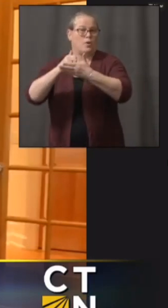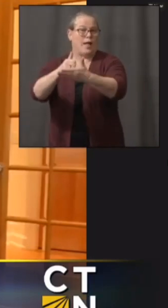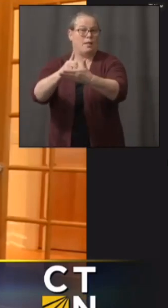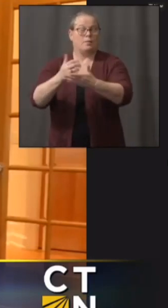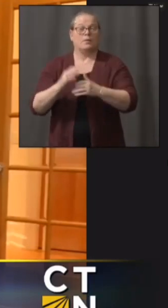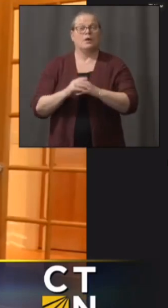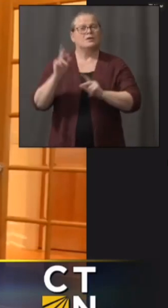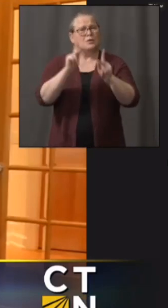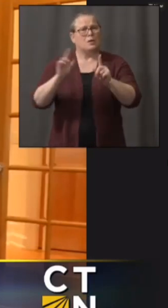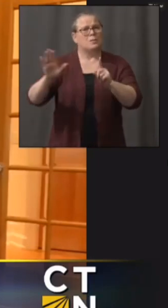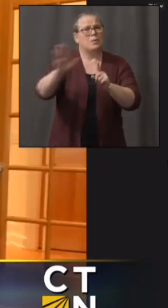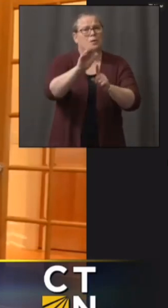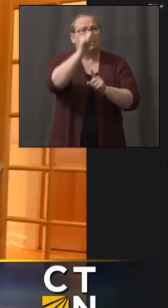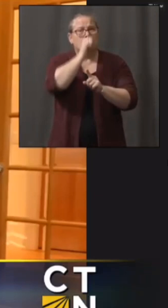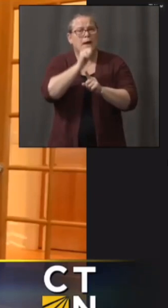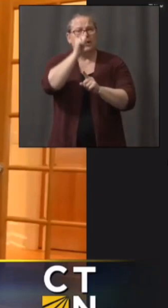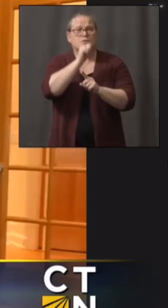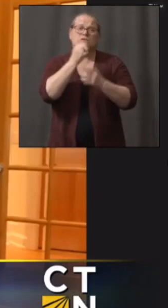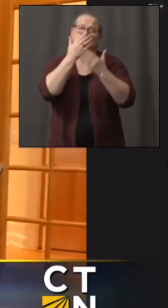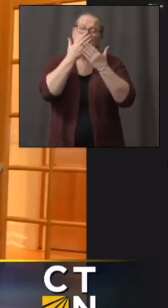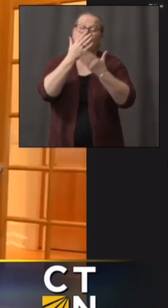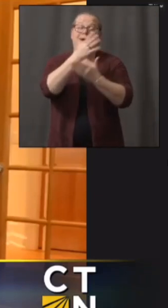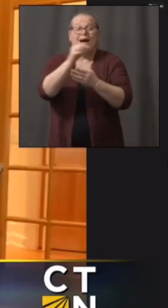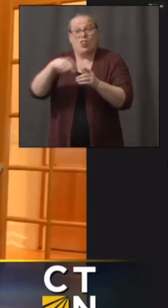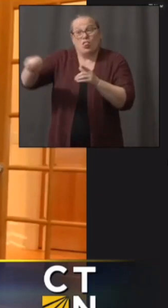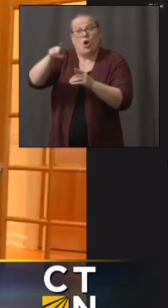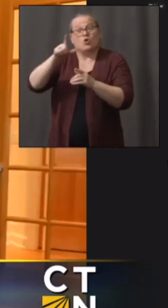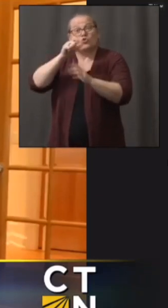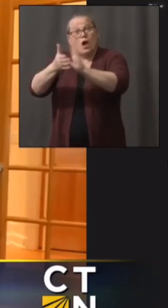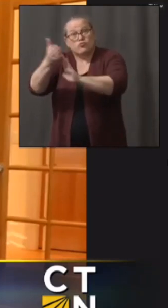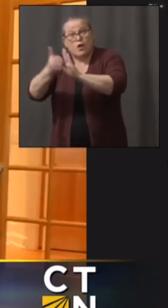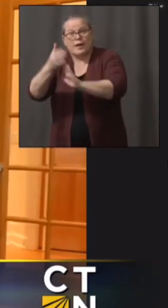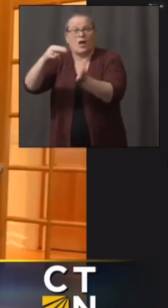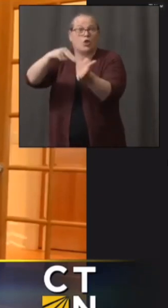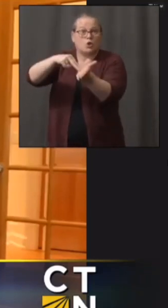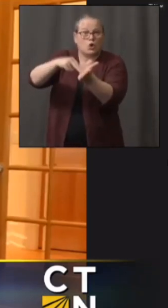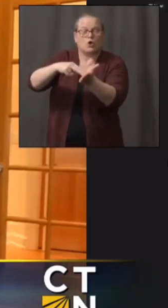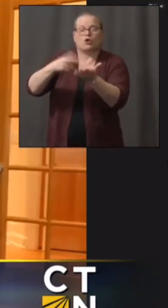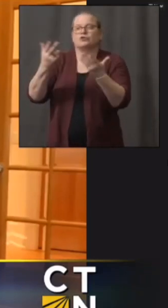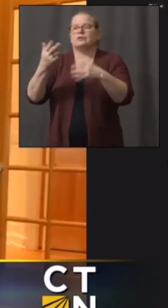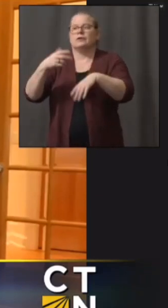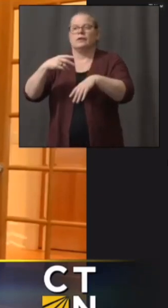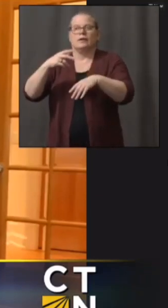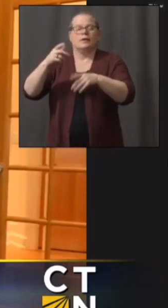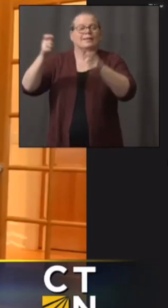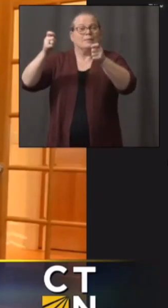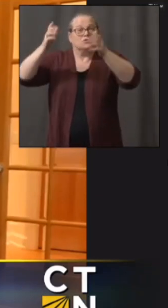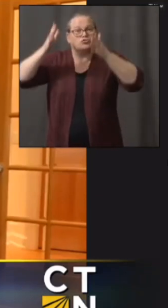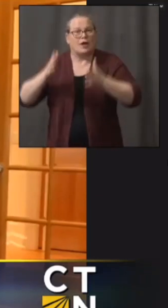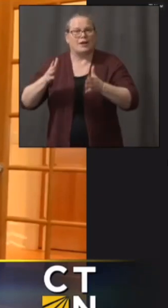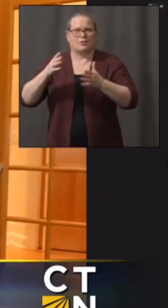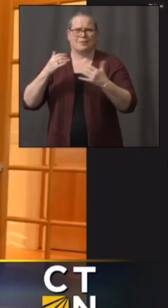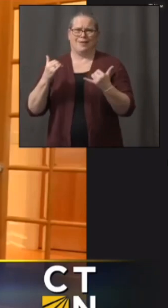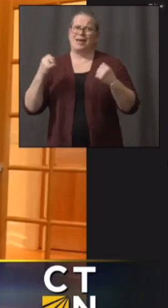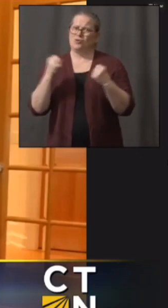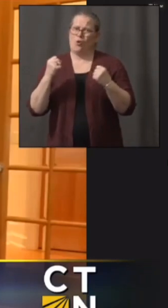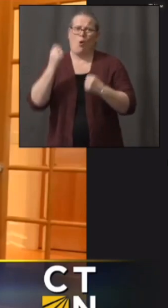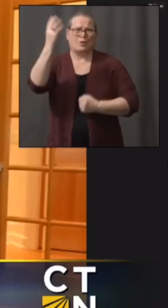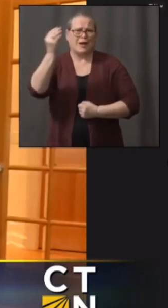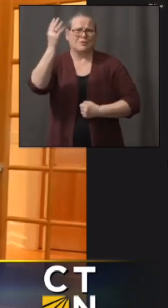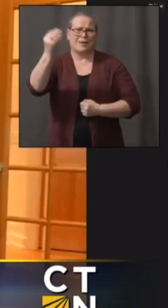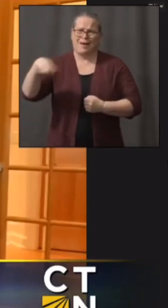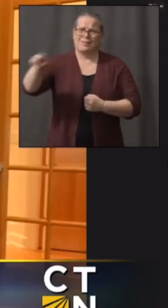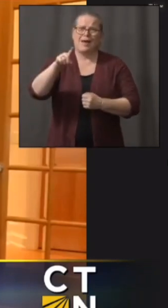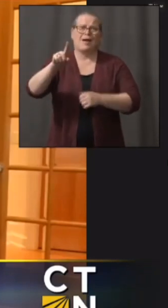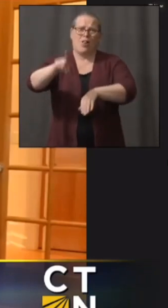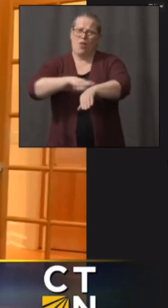running those testing sites out in the community, the nurses, the administrators, It's cold out there now. They've been doing this for a long time. They're